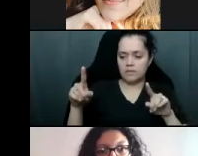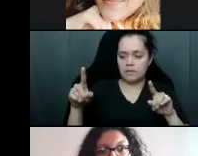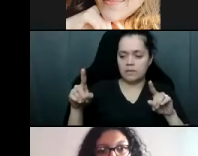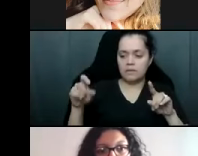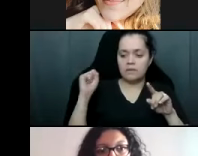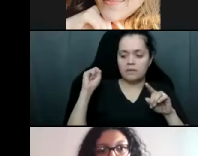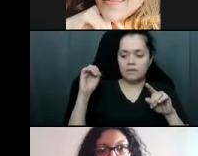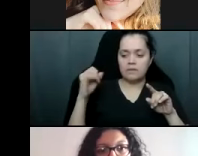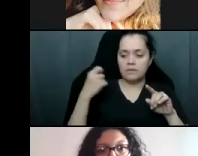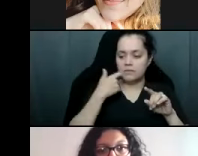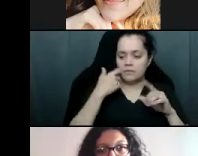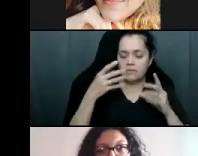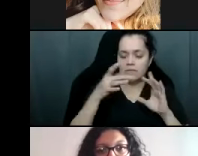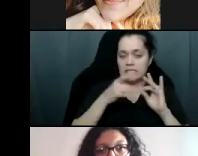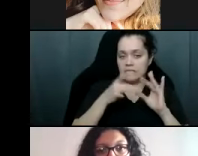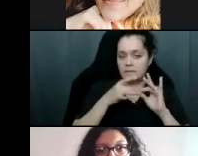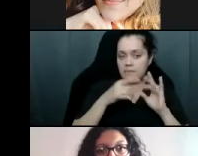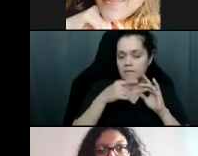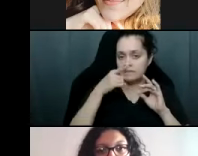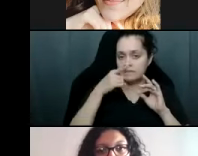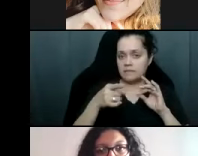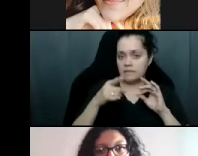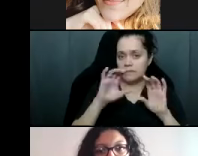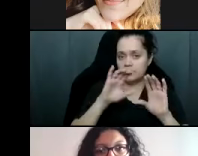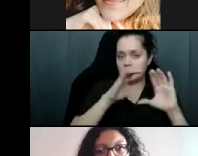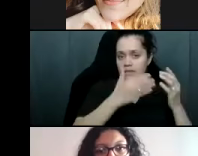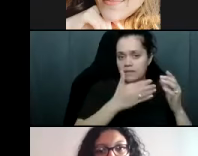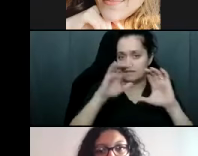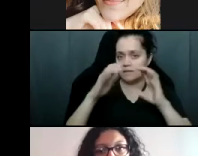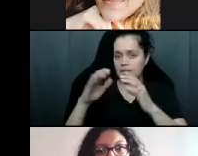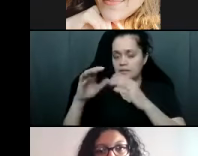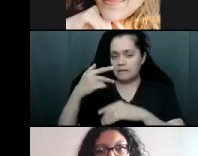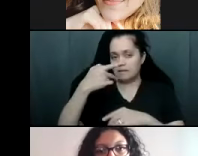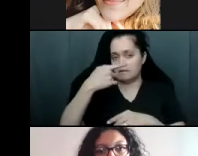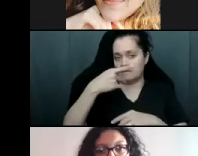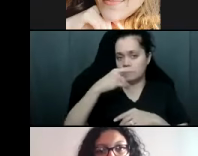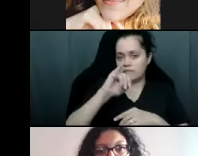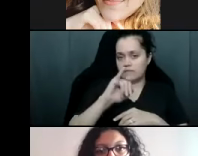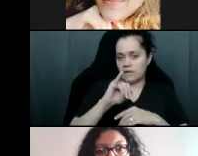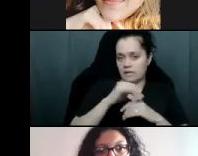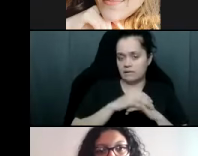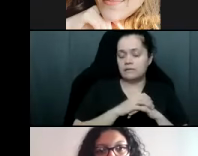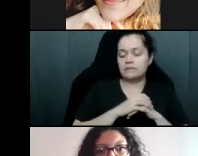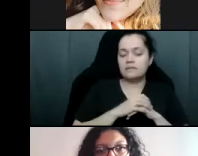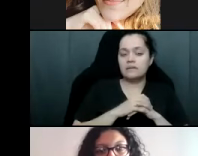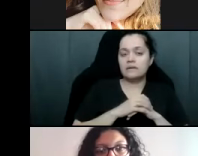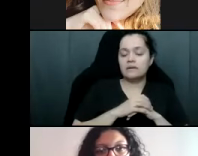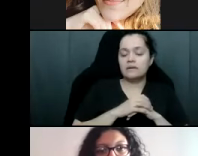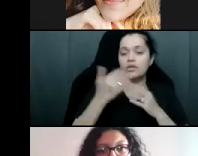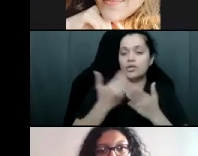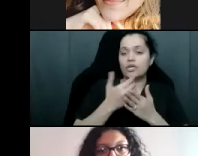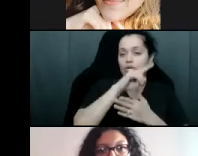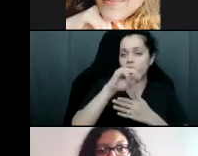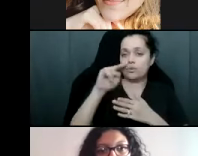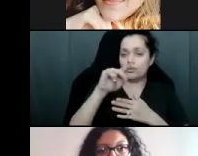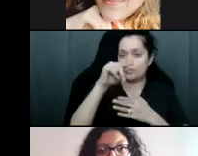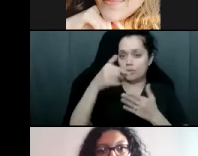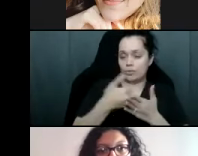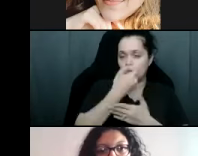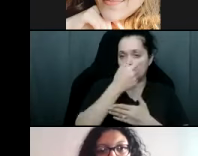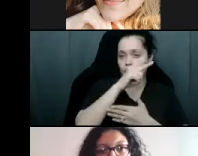I just wanted to mention the categories of the Pacific Islands. You're going to get New Zealand in the New